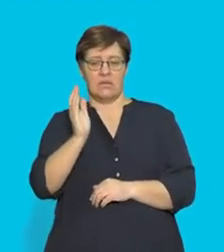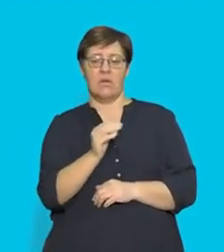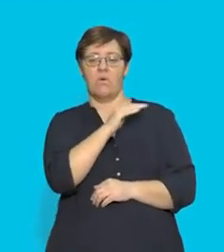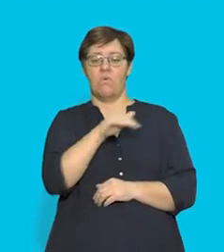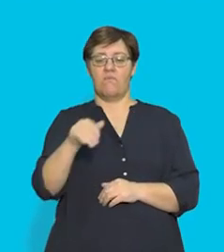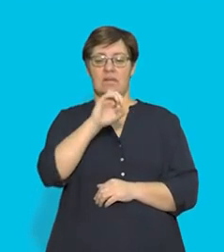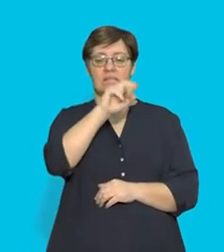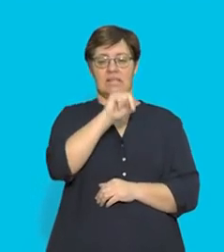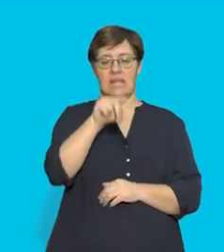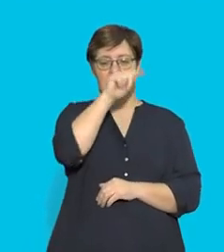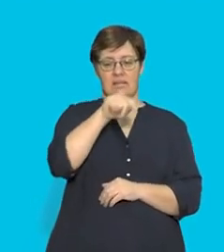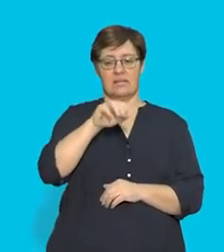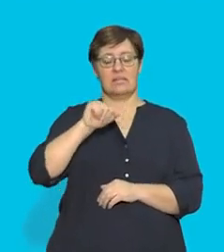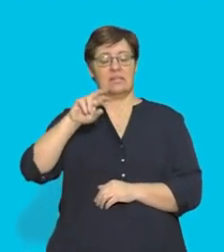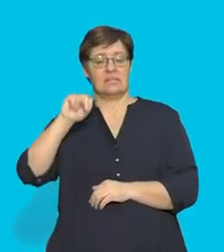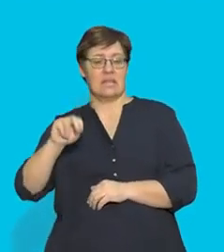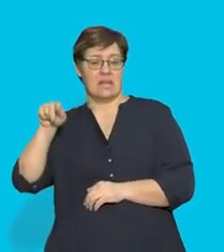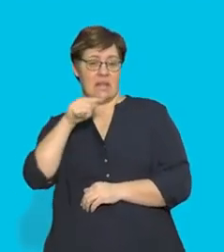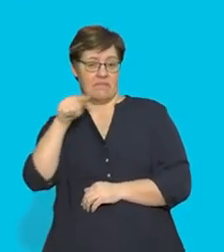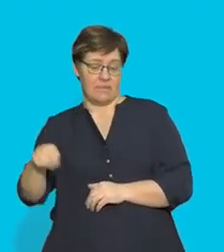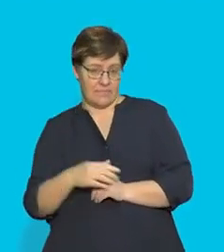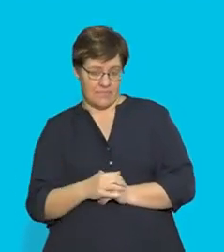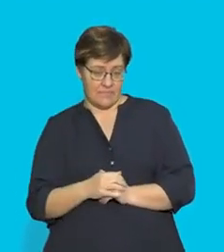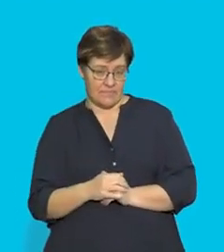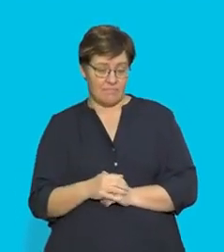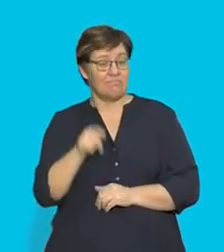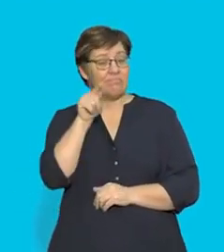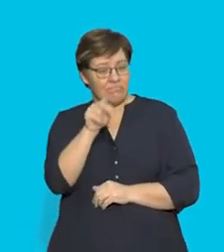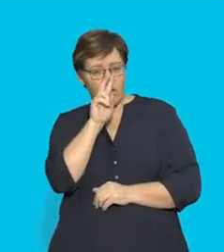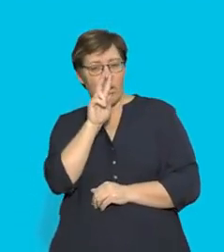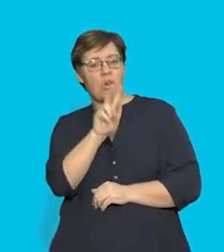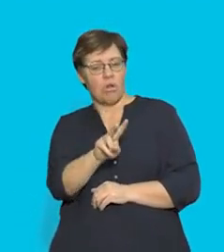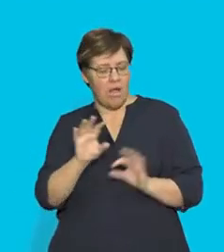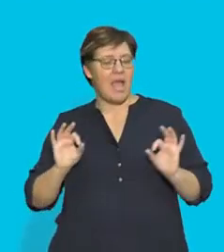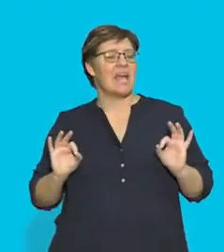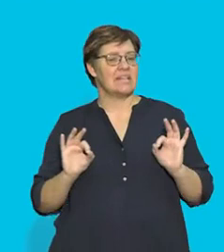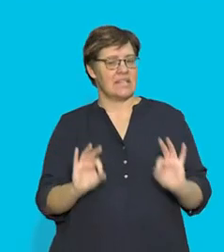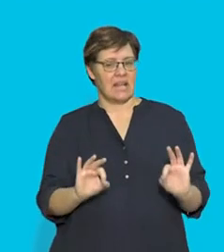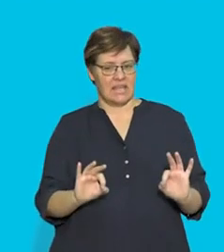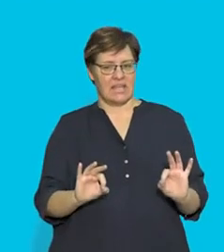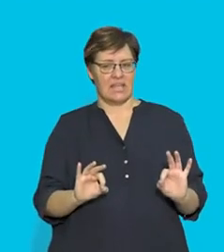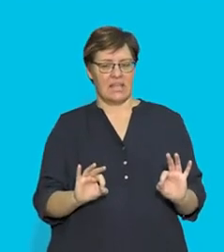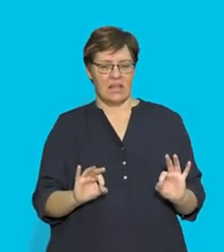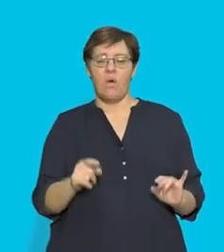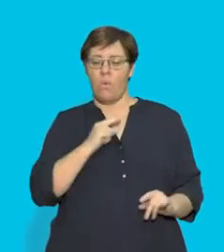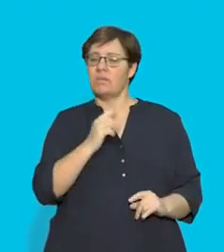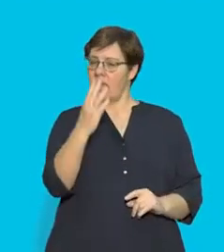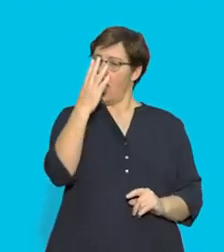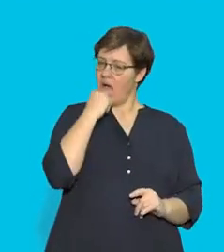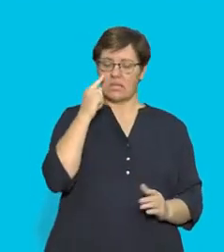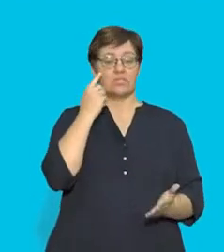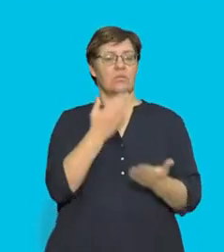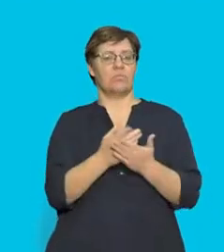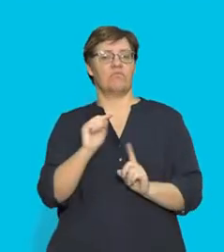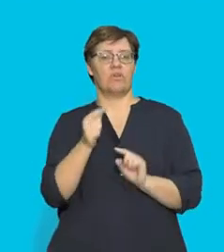of theta times sine of alpha. And that looks exactly like what they've asked us to prove in the